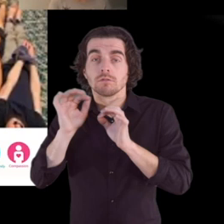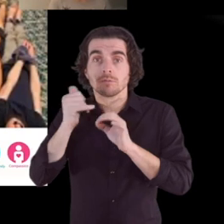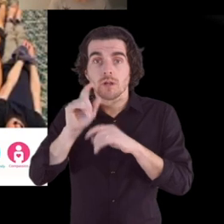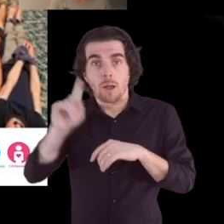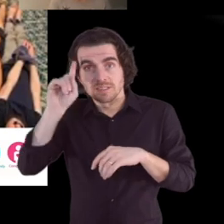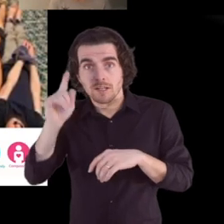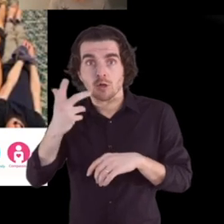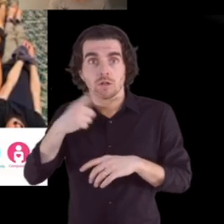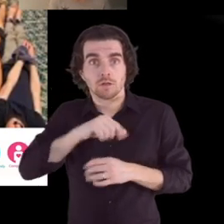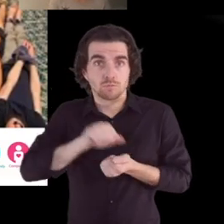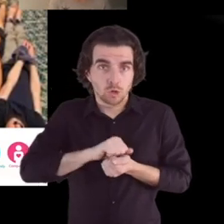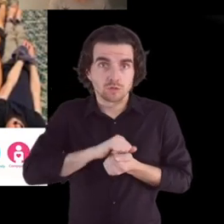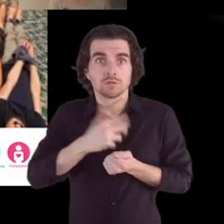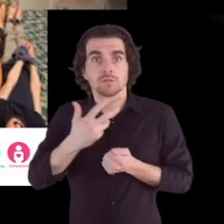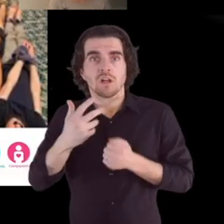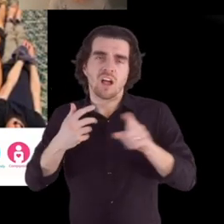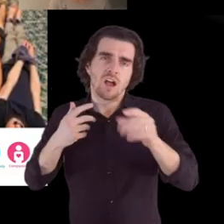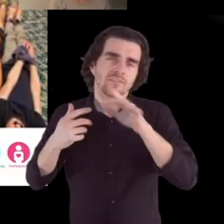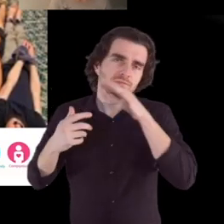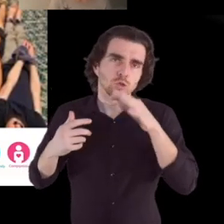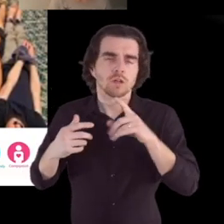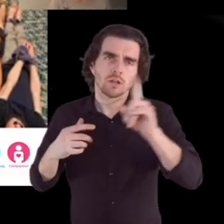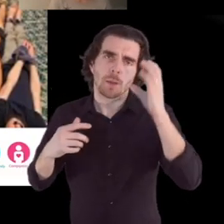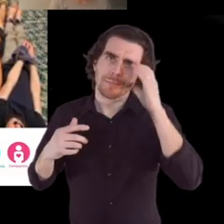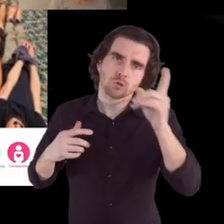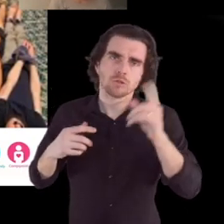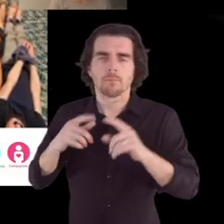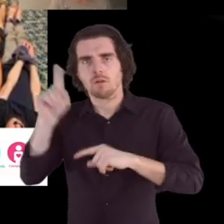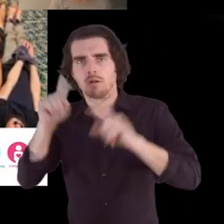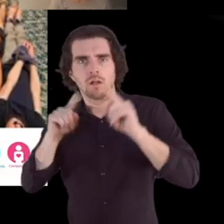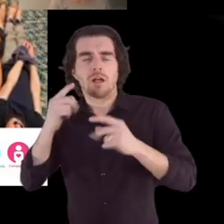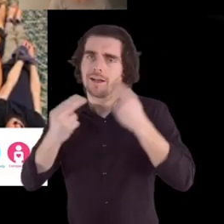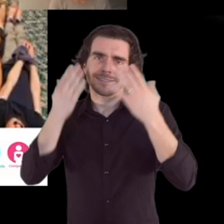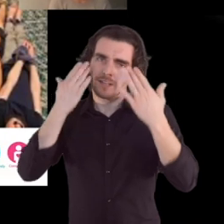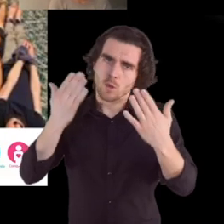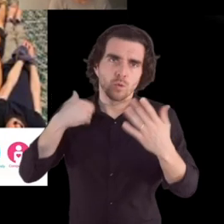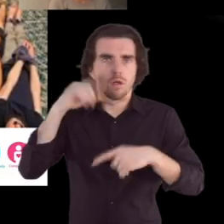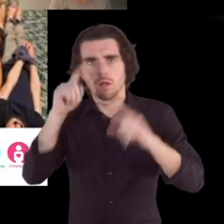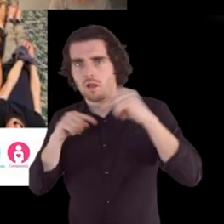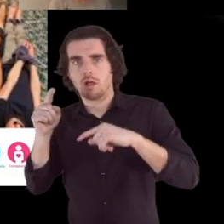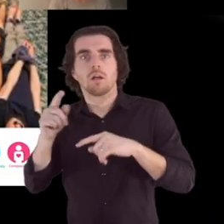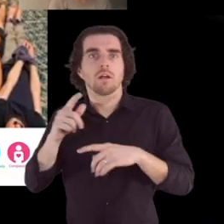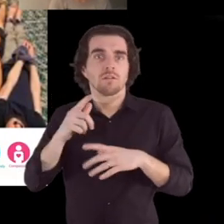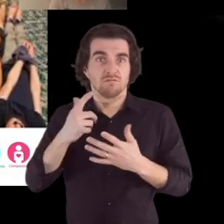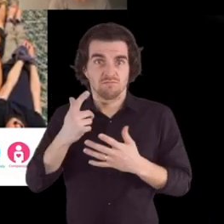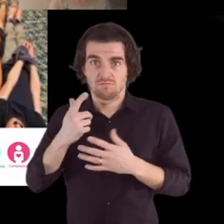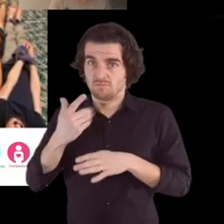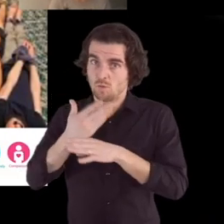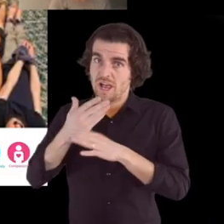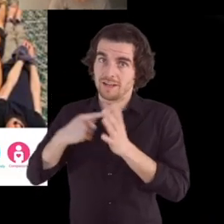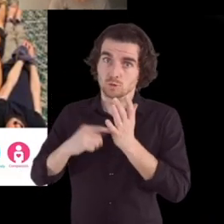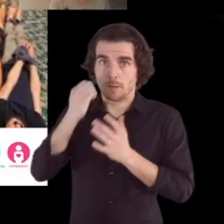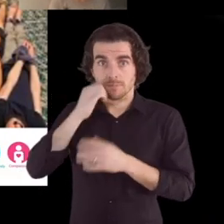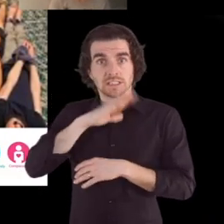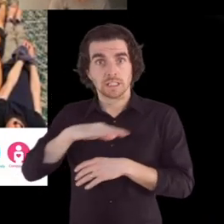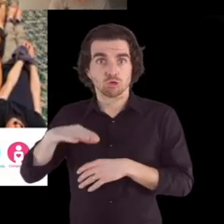it's upstairs, it's in the wash. No, have a piece of fruit. It's in your bedroom. I don't know what's for dinner. So I think anybody who's working from home and who